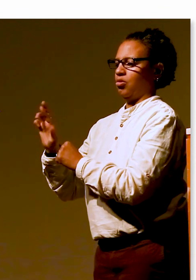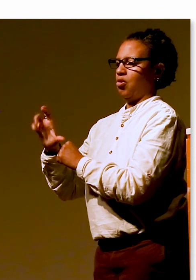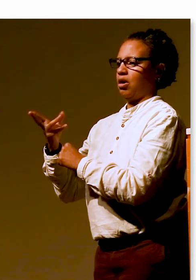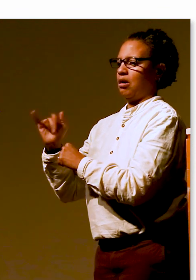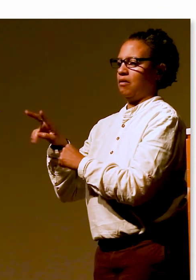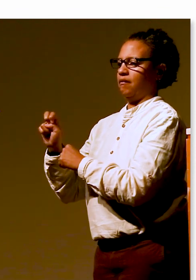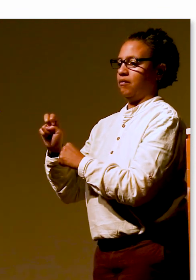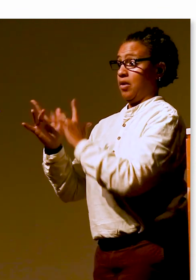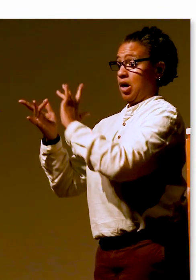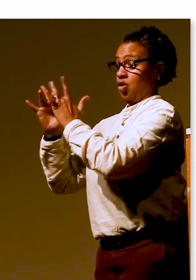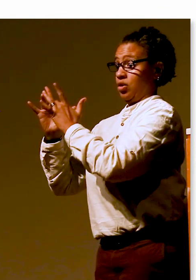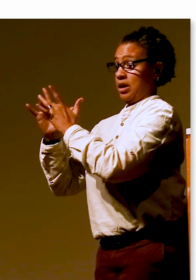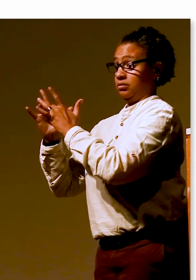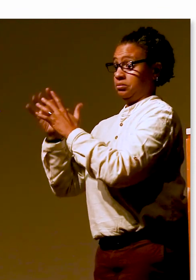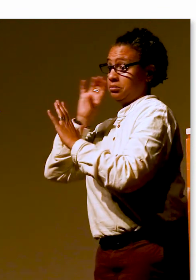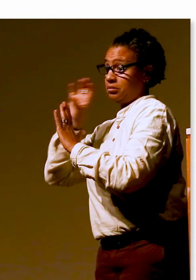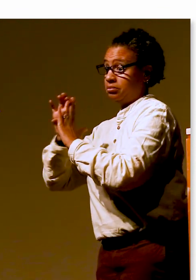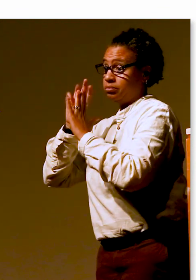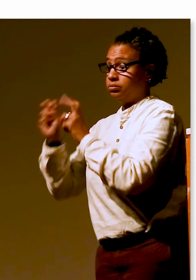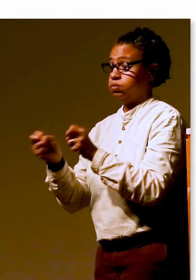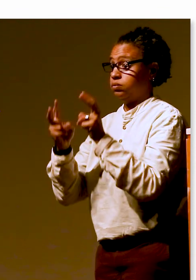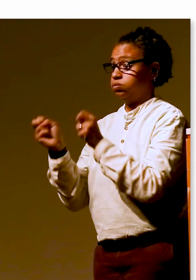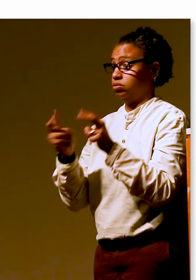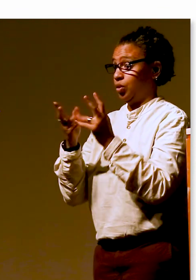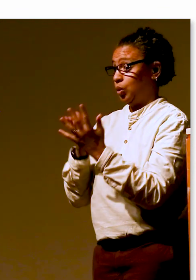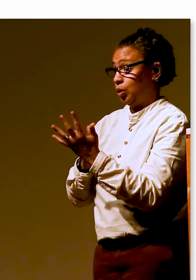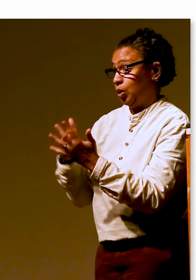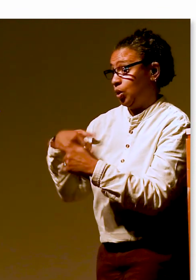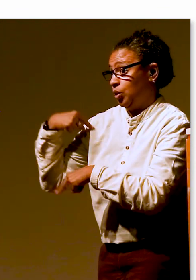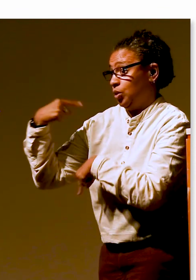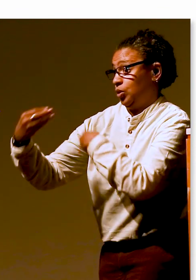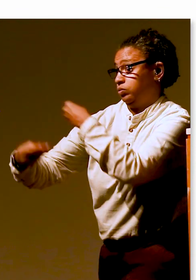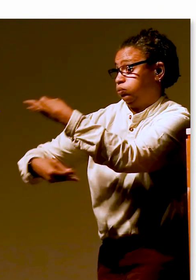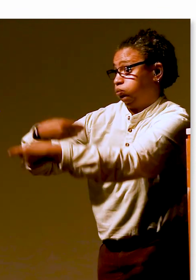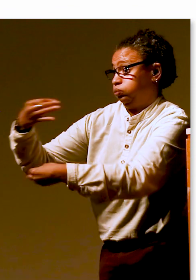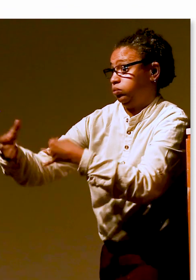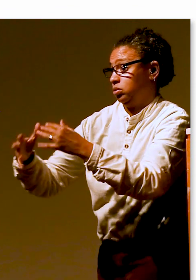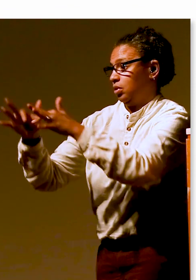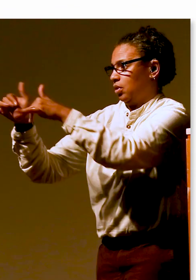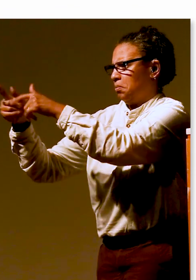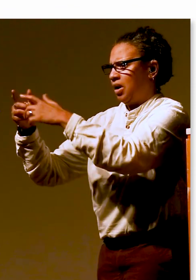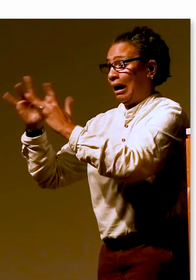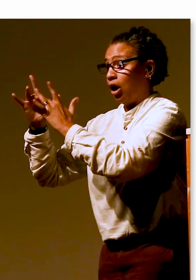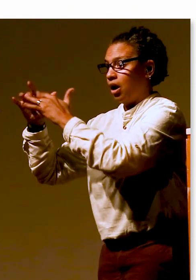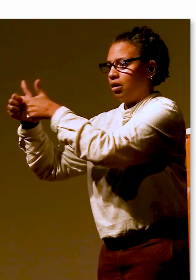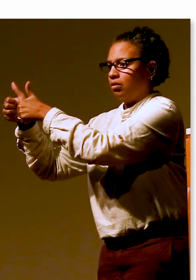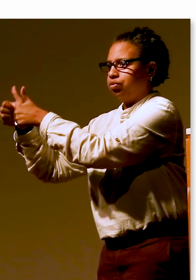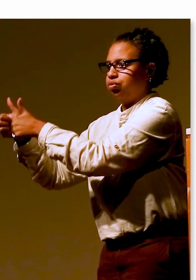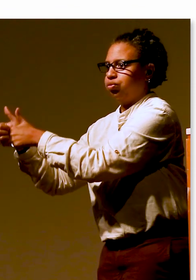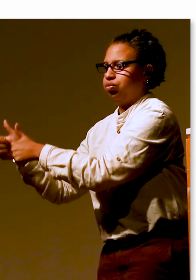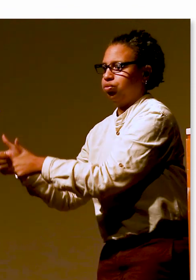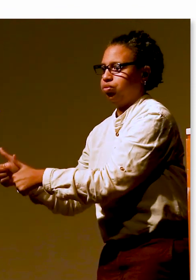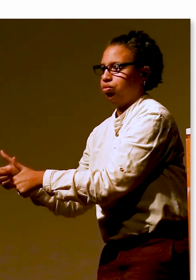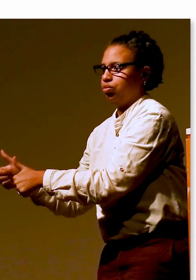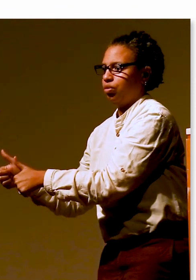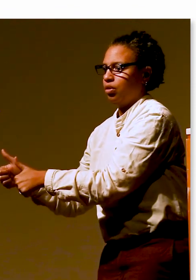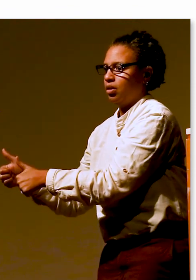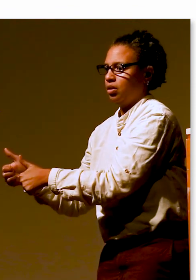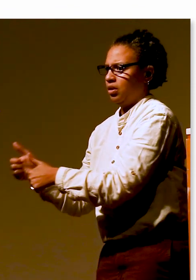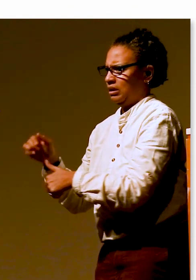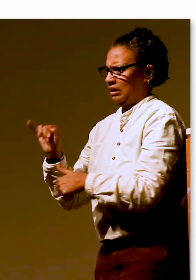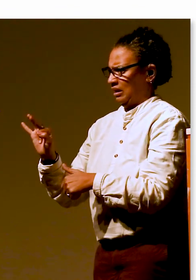like degradation that comes with that, because depending on the type of file, it degrades over time. I don't know if that's something you've thought about, that on top